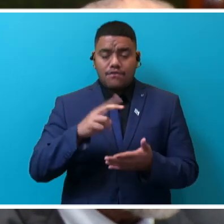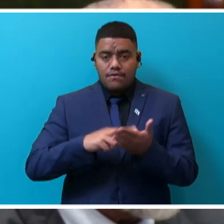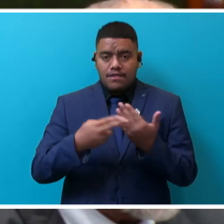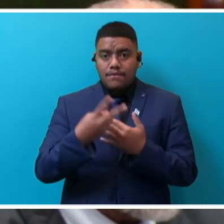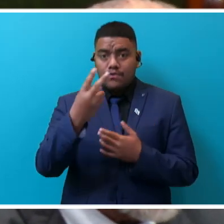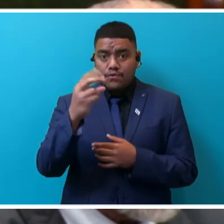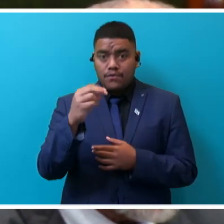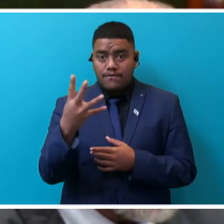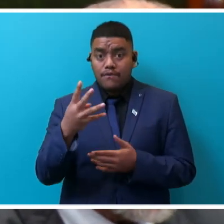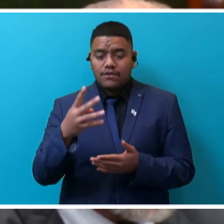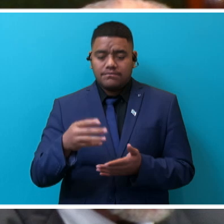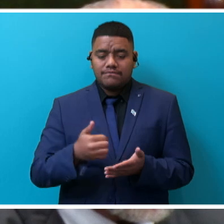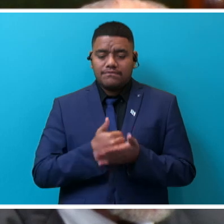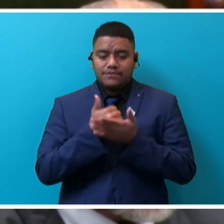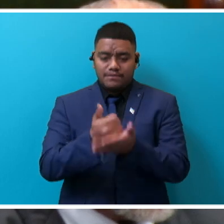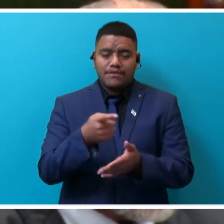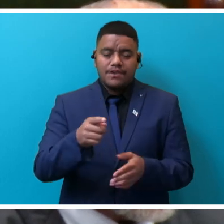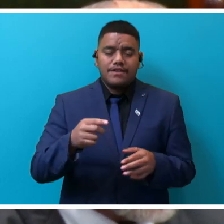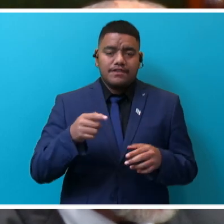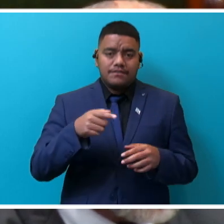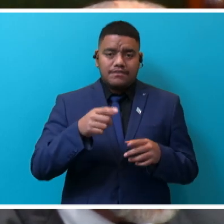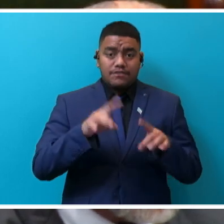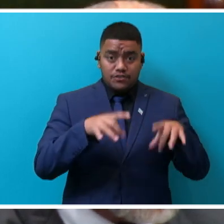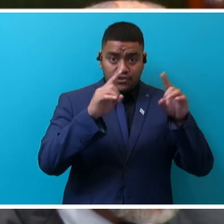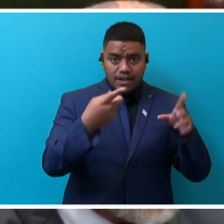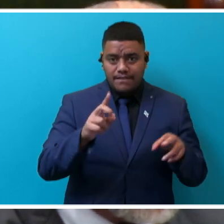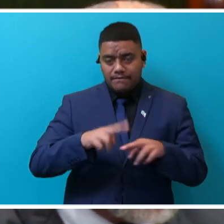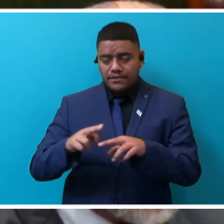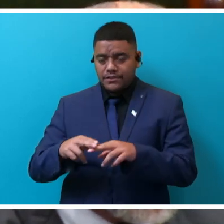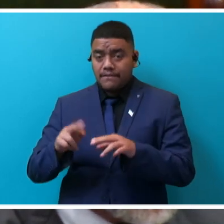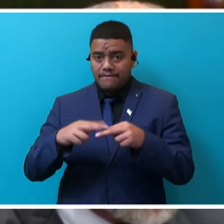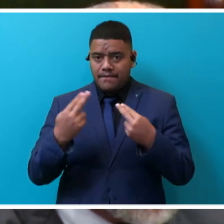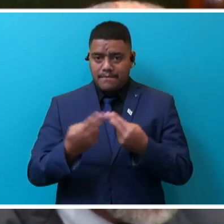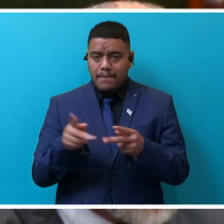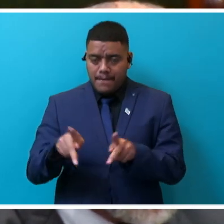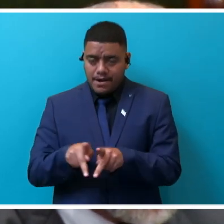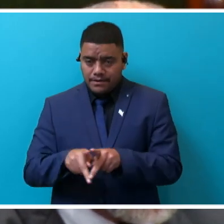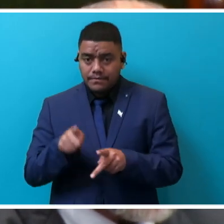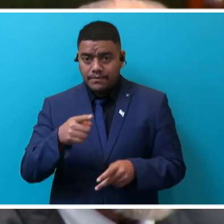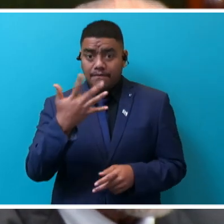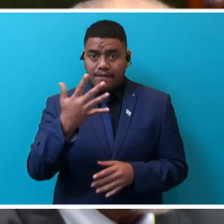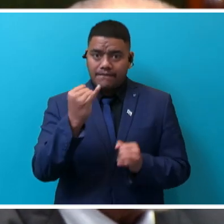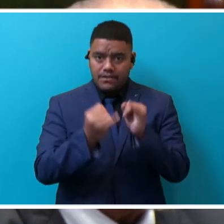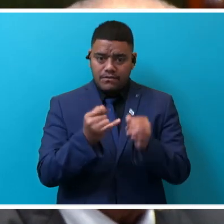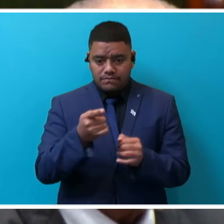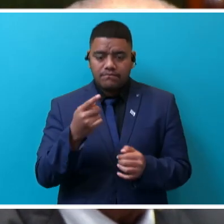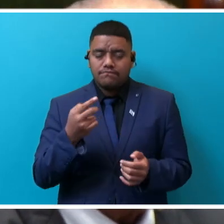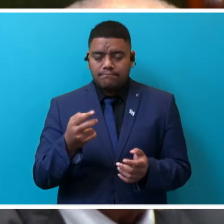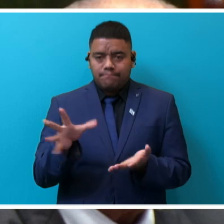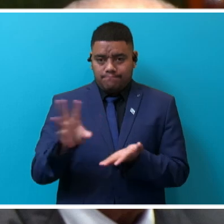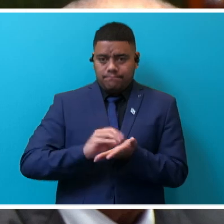the support of Australia-Fiji-Vuvale partnership. To date, 500 individuals have been assessed and recorded in the